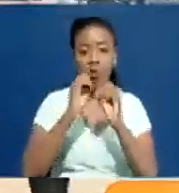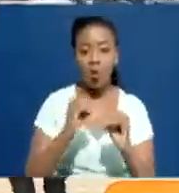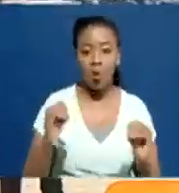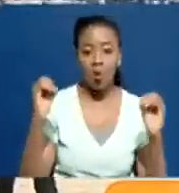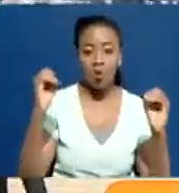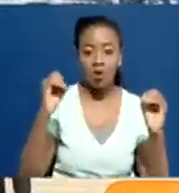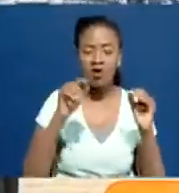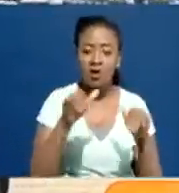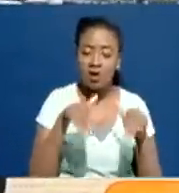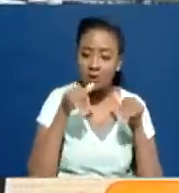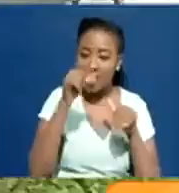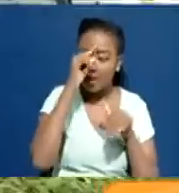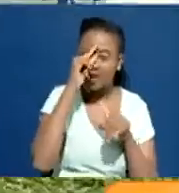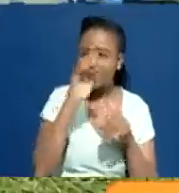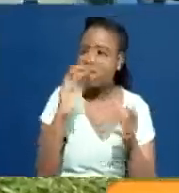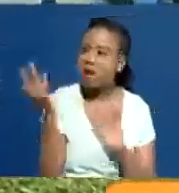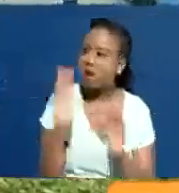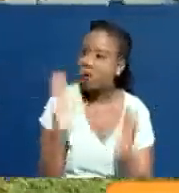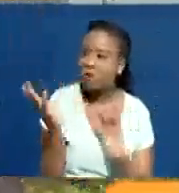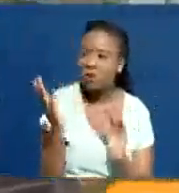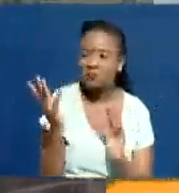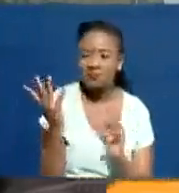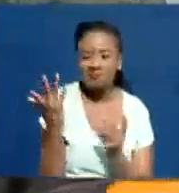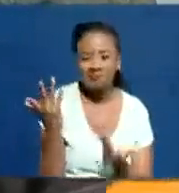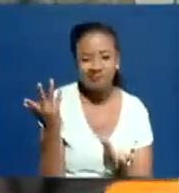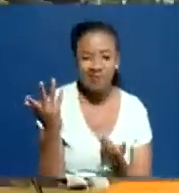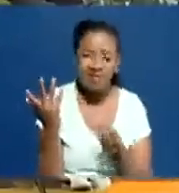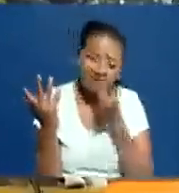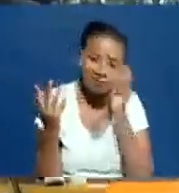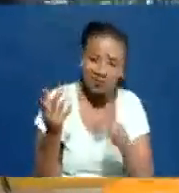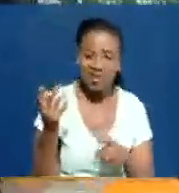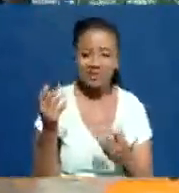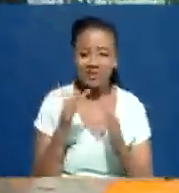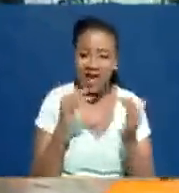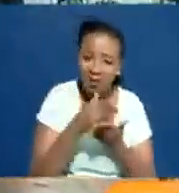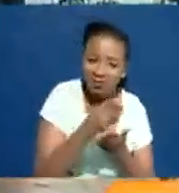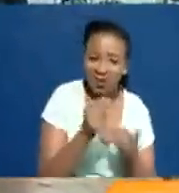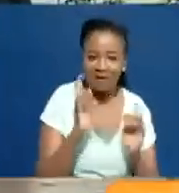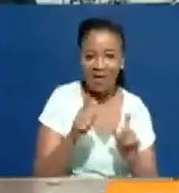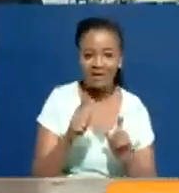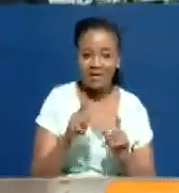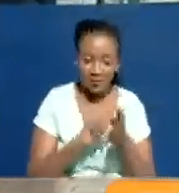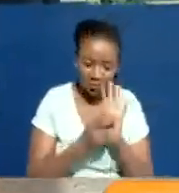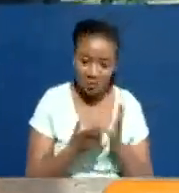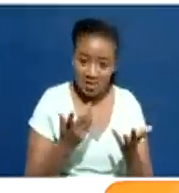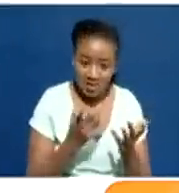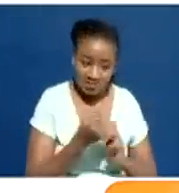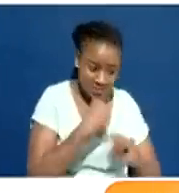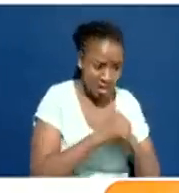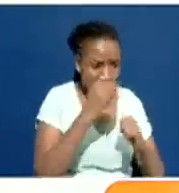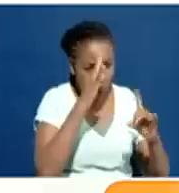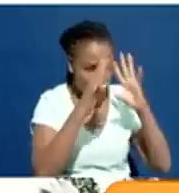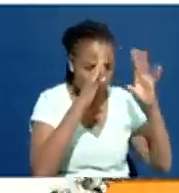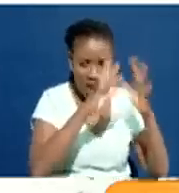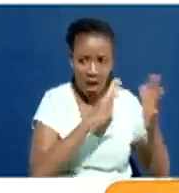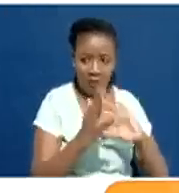the necessary adjustments, necessity is the mother of invention. At around 11